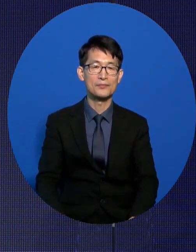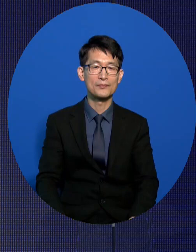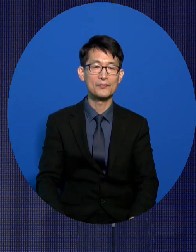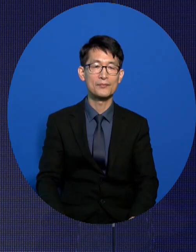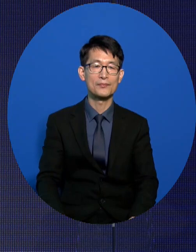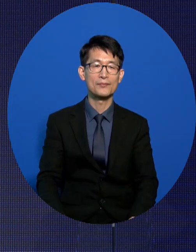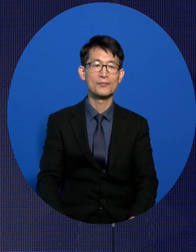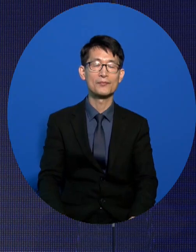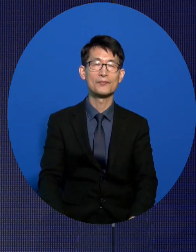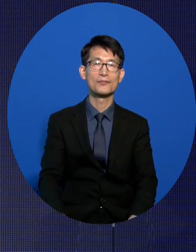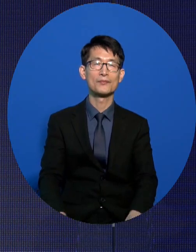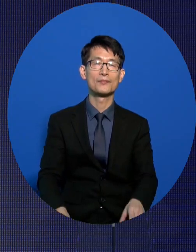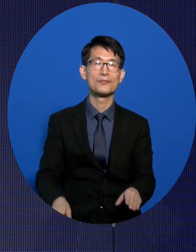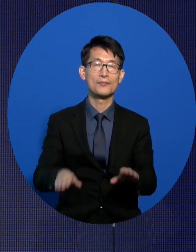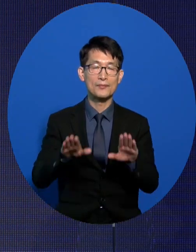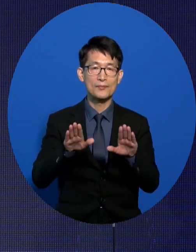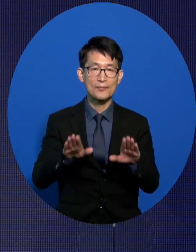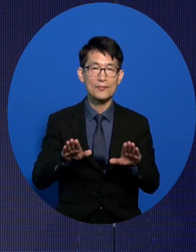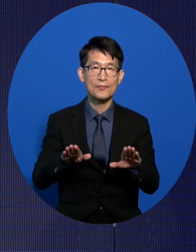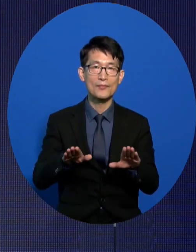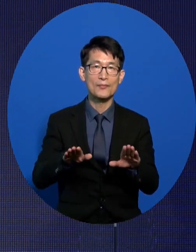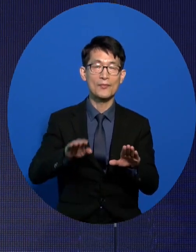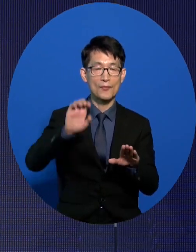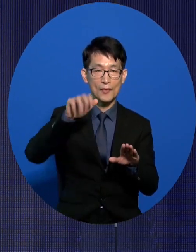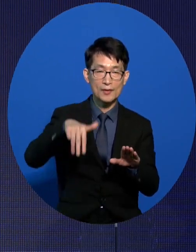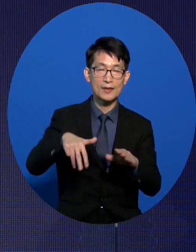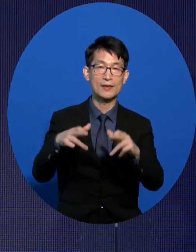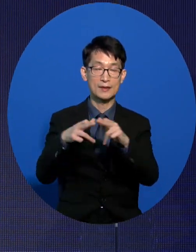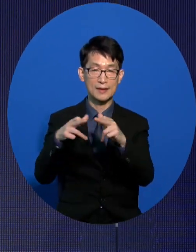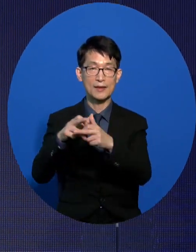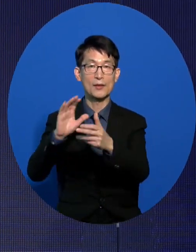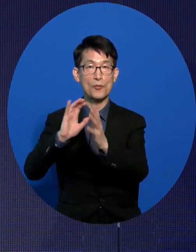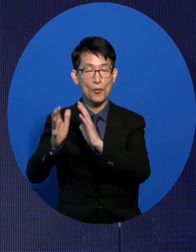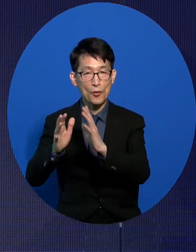policy support to the hearing